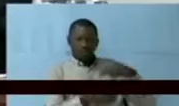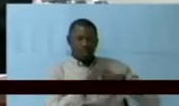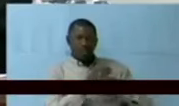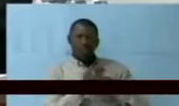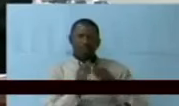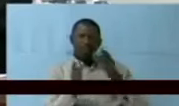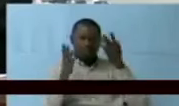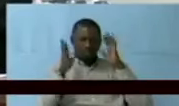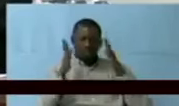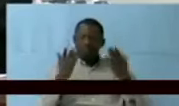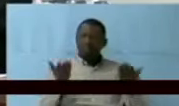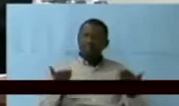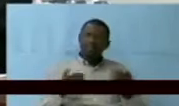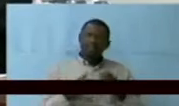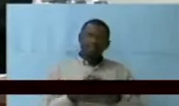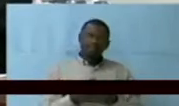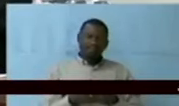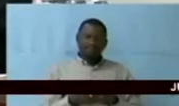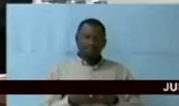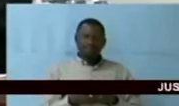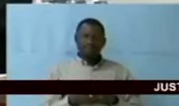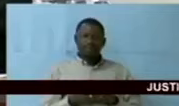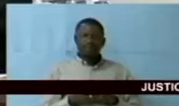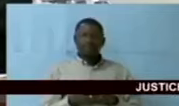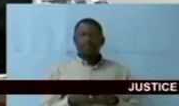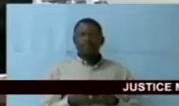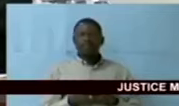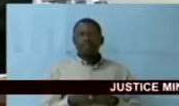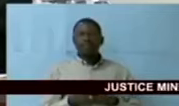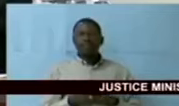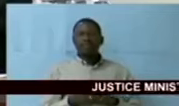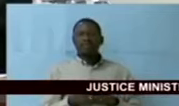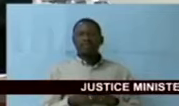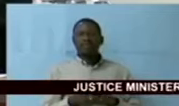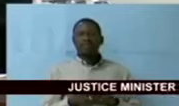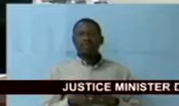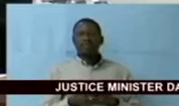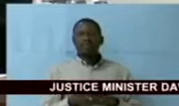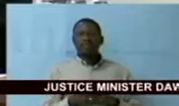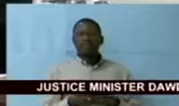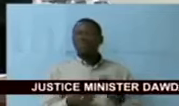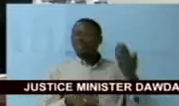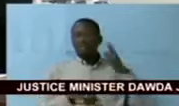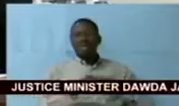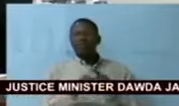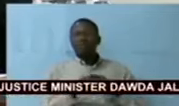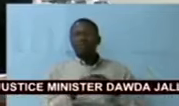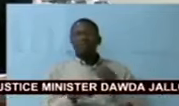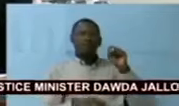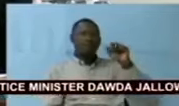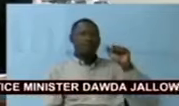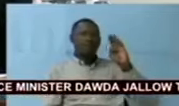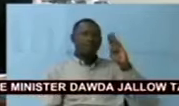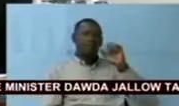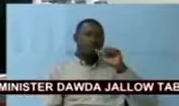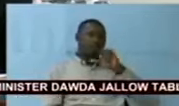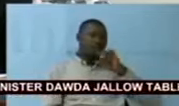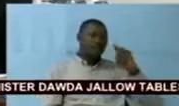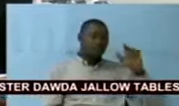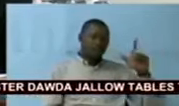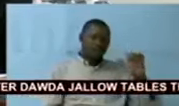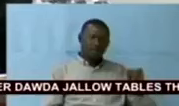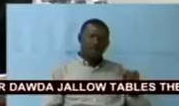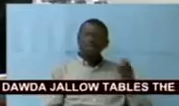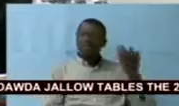Sabali was then the, I don't want to say Deputy Secretary General, but he was a direct assistant to